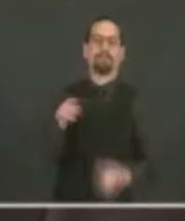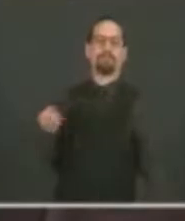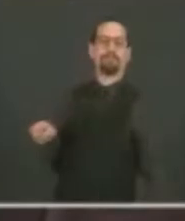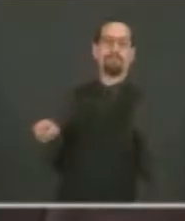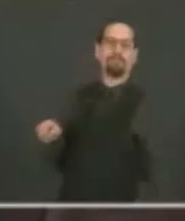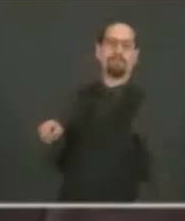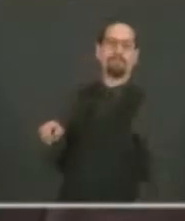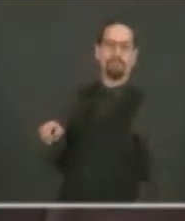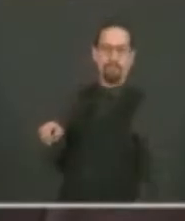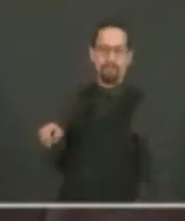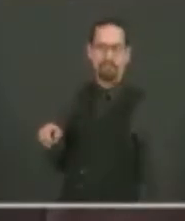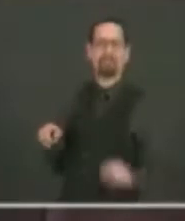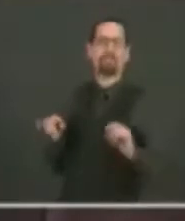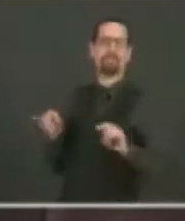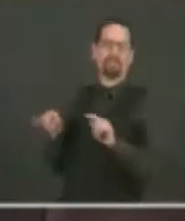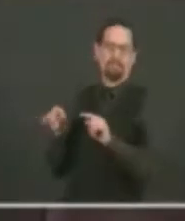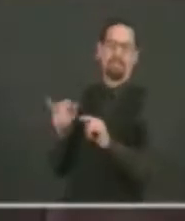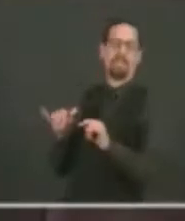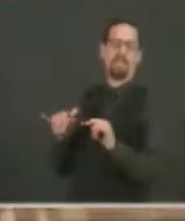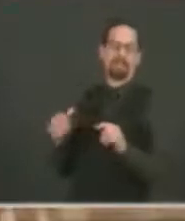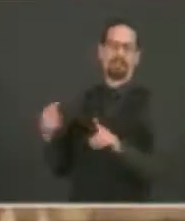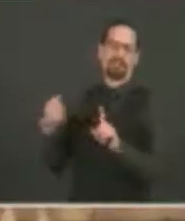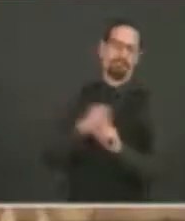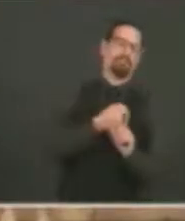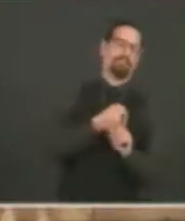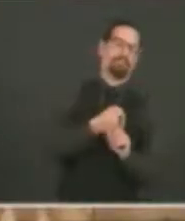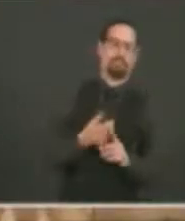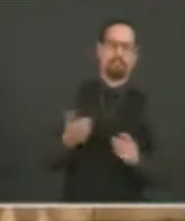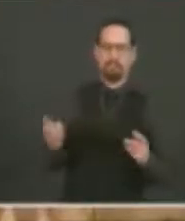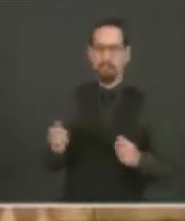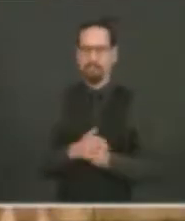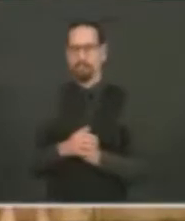contributor at this time. Are there others?